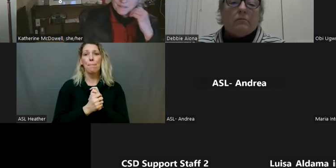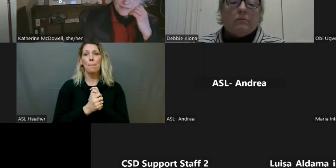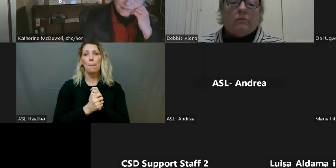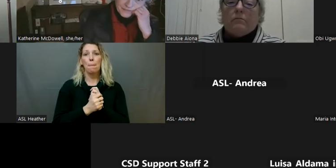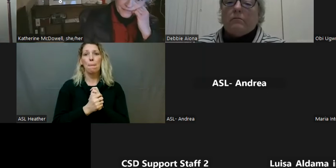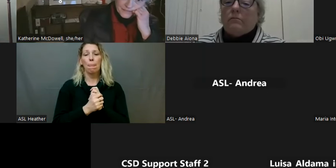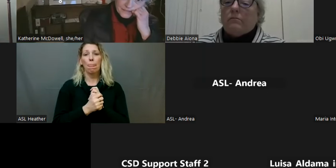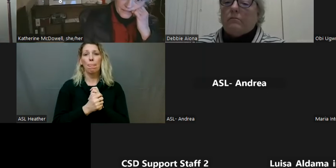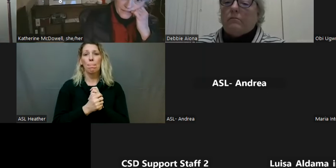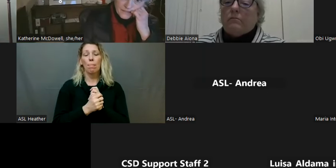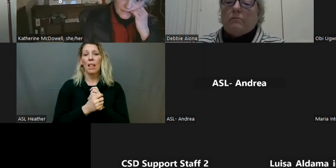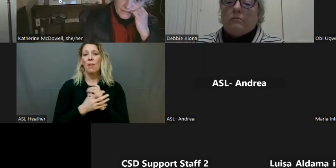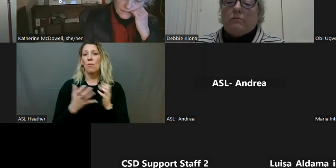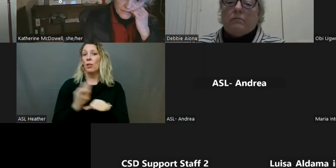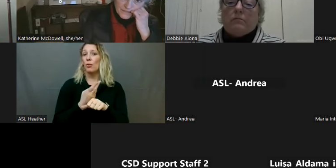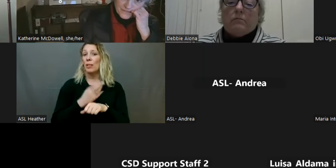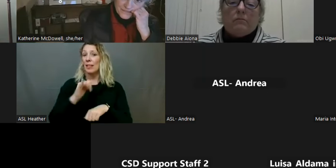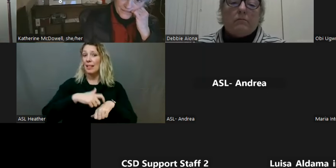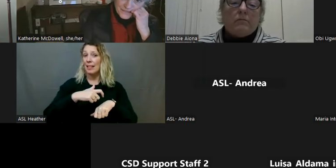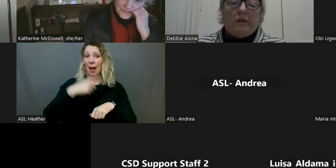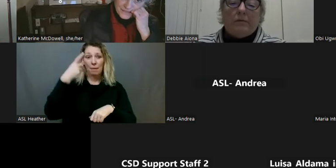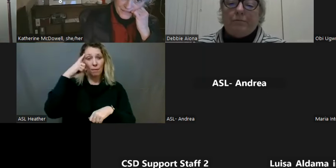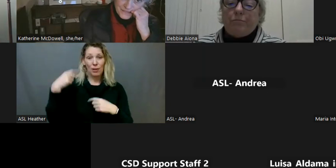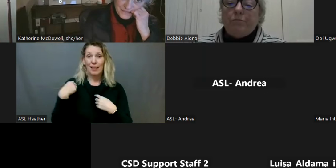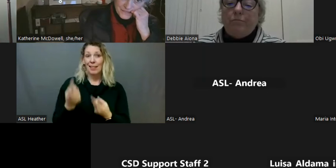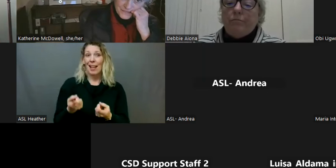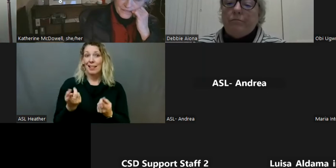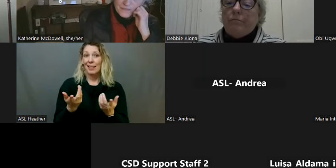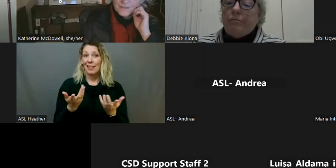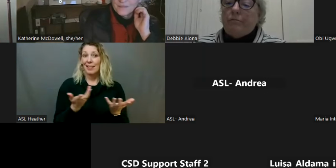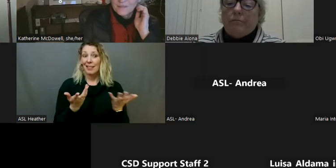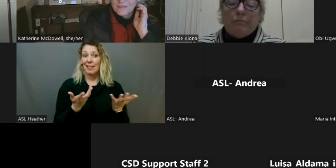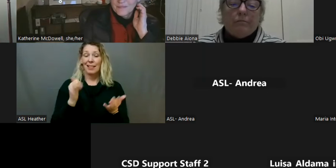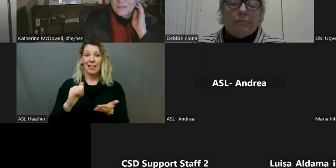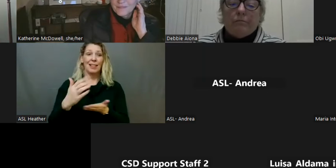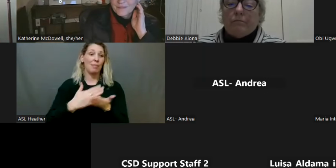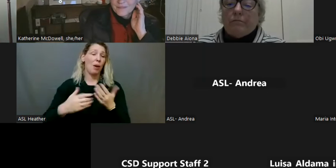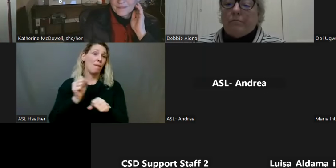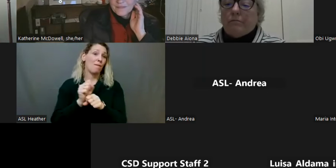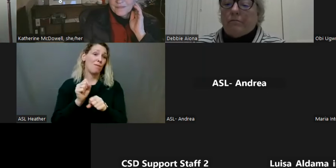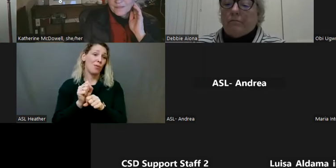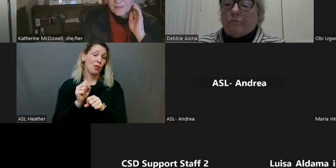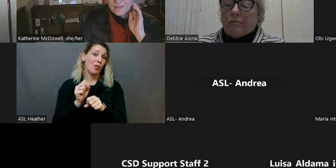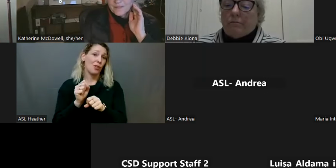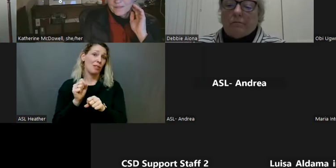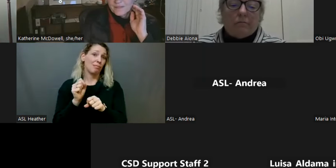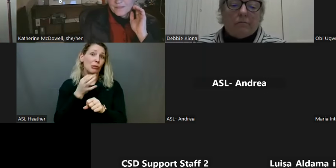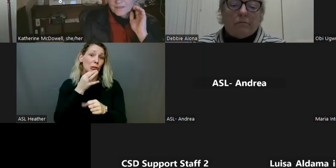It's sort of what we want to use this time for, since this phase of work is fast